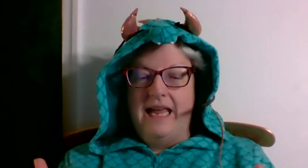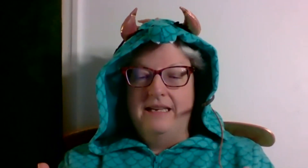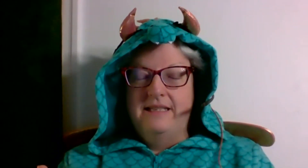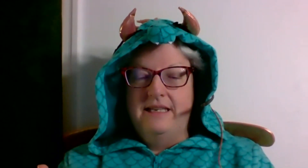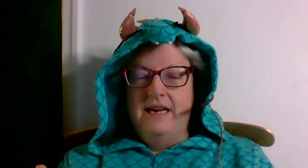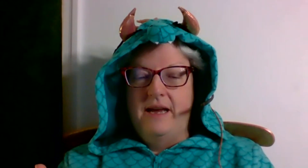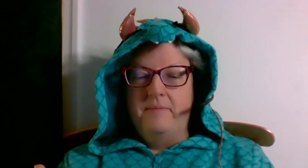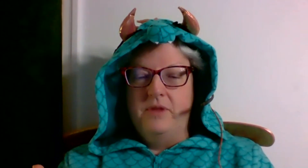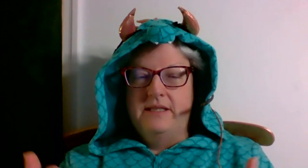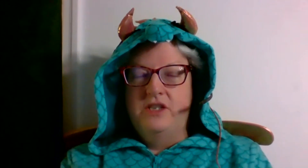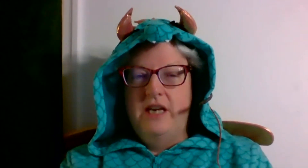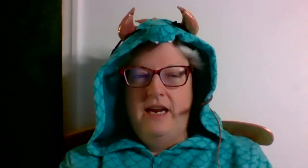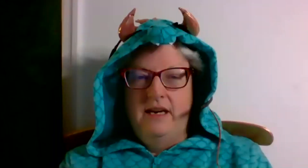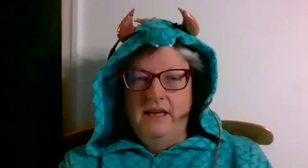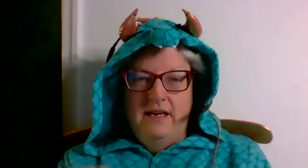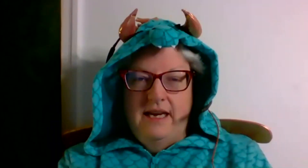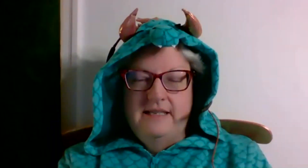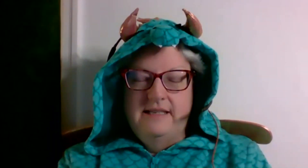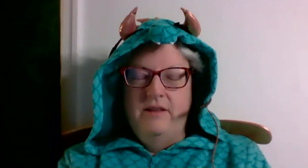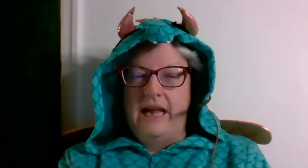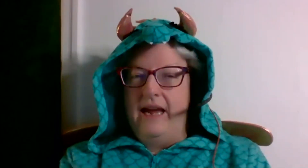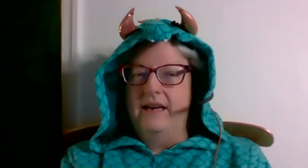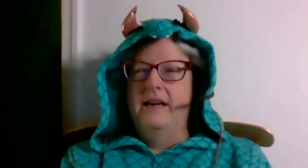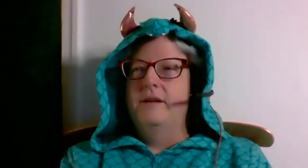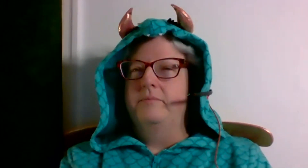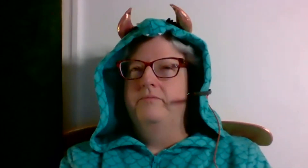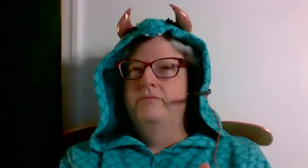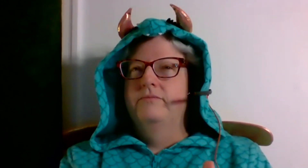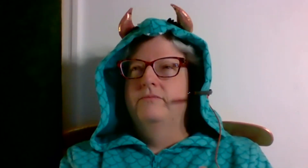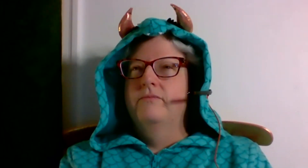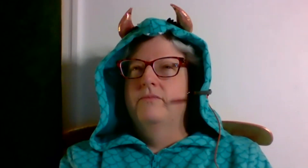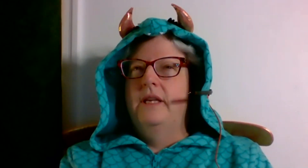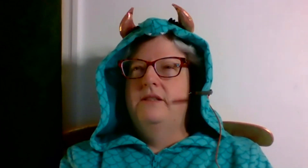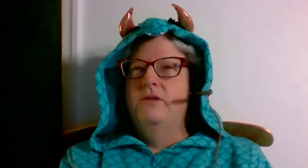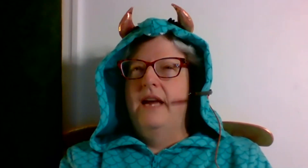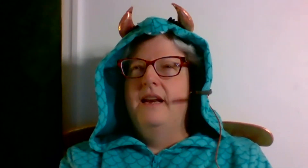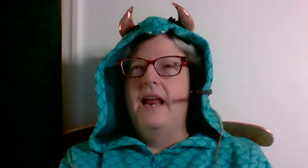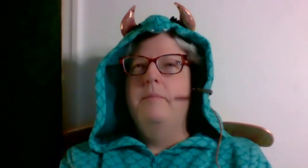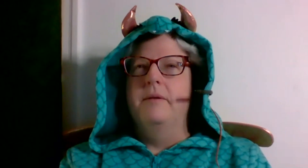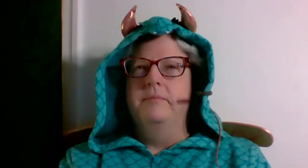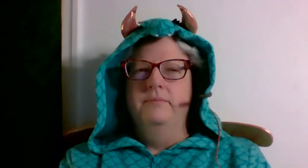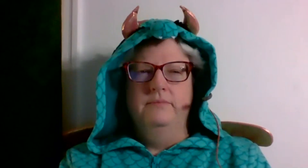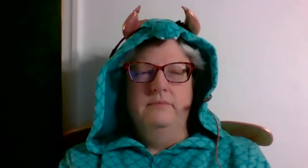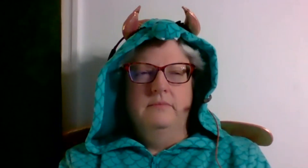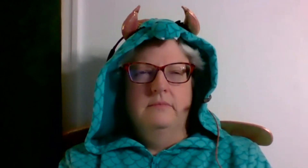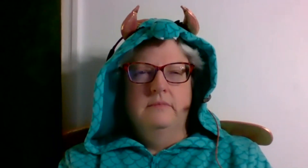cat that is in such need as this other cat. It's okay to name